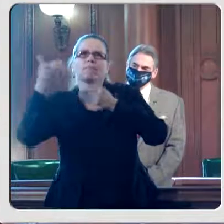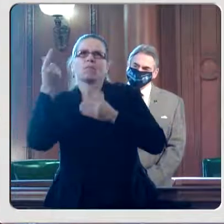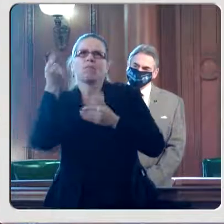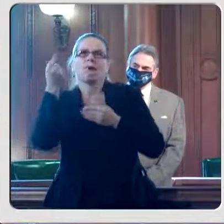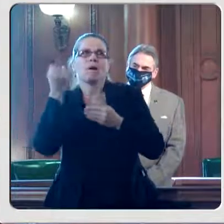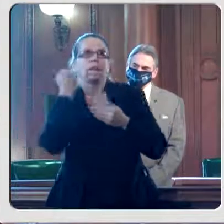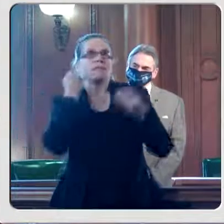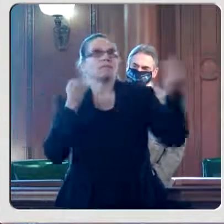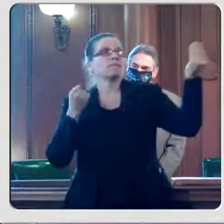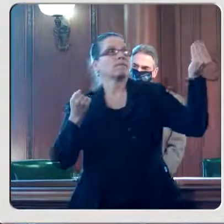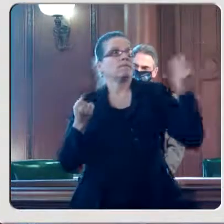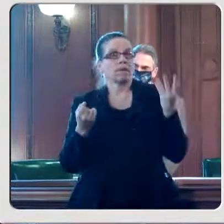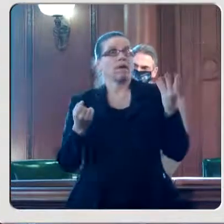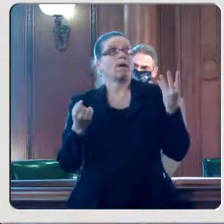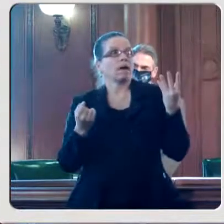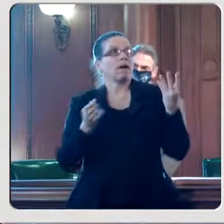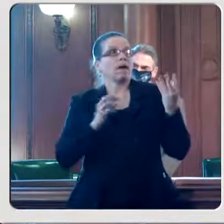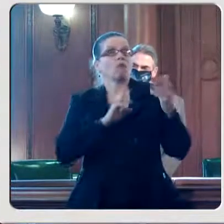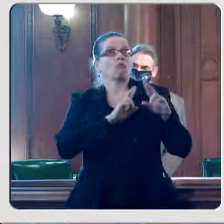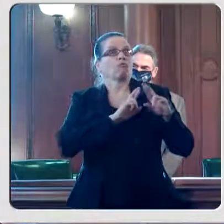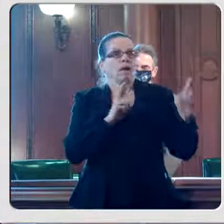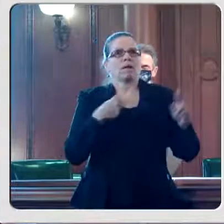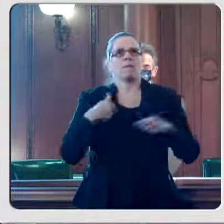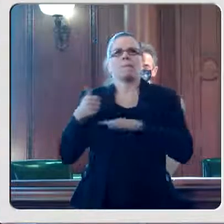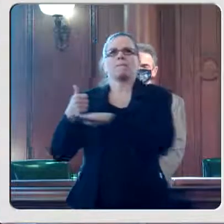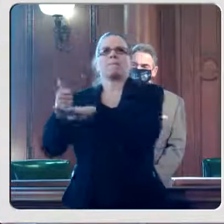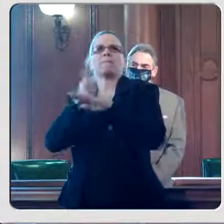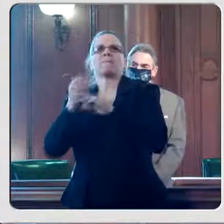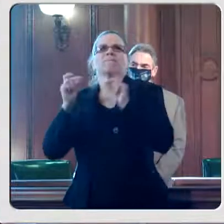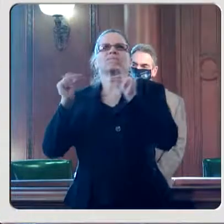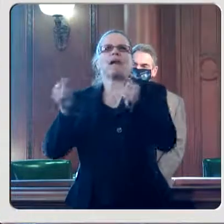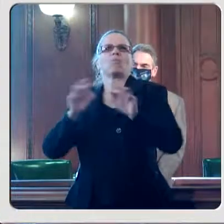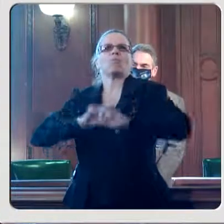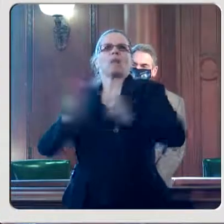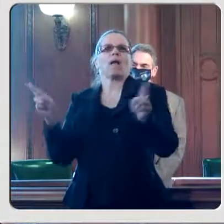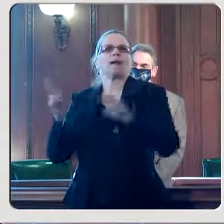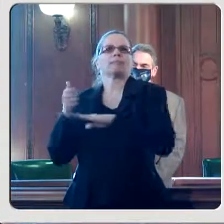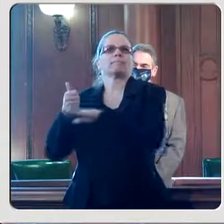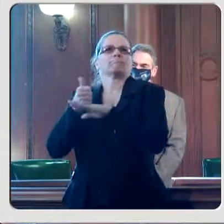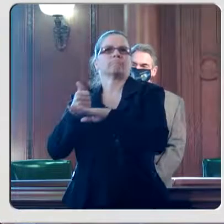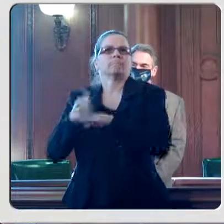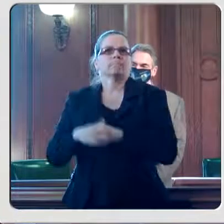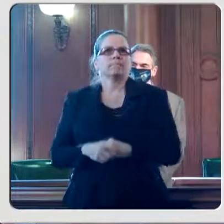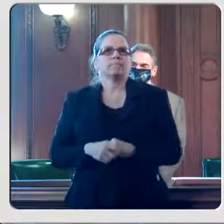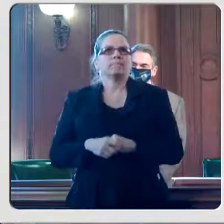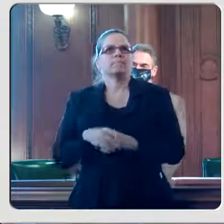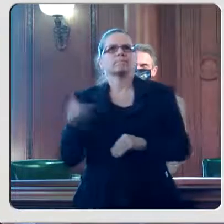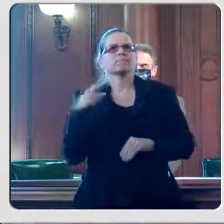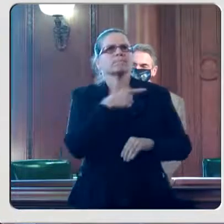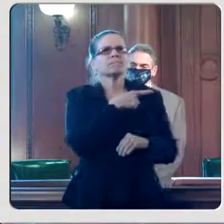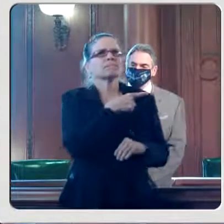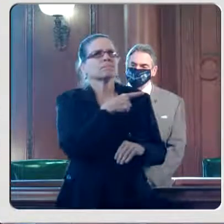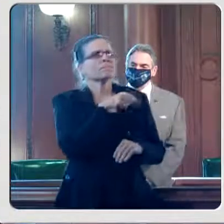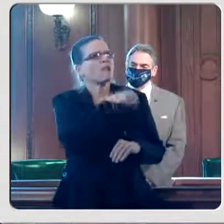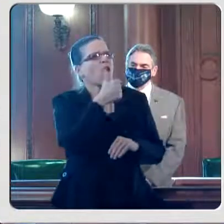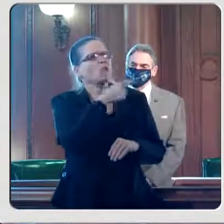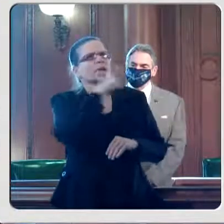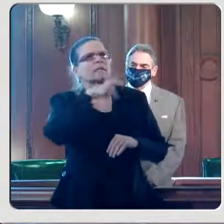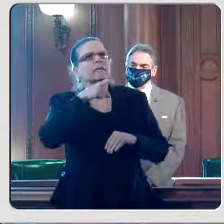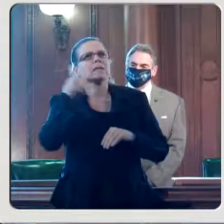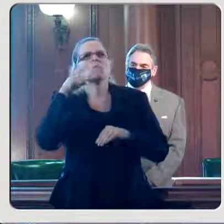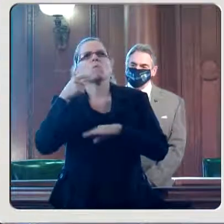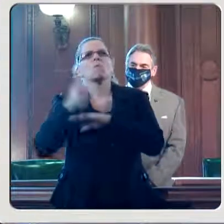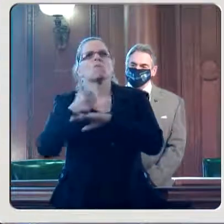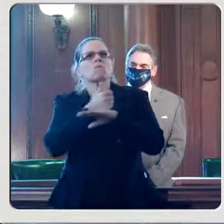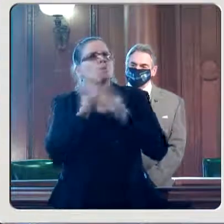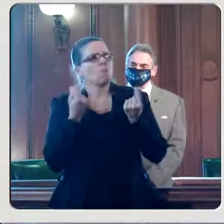supply of the vaccine itself, is there anything else that you need in order to stand these facilities up? Absolutely. So we hope to